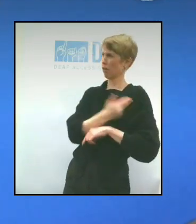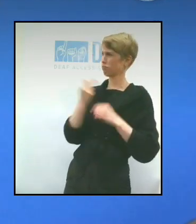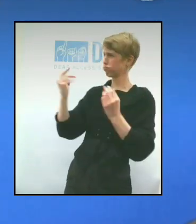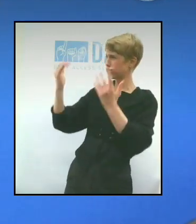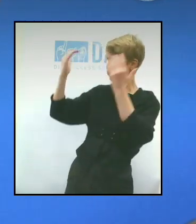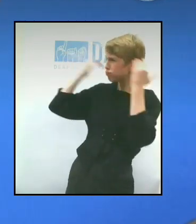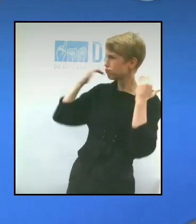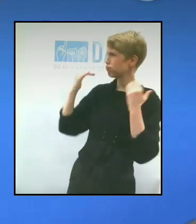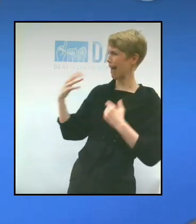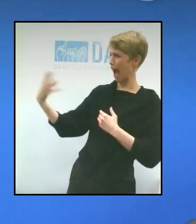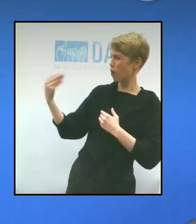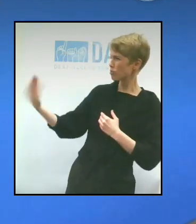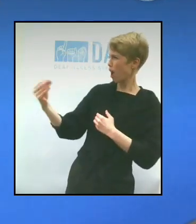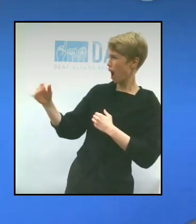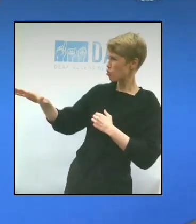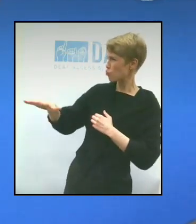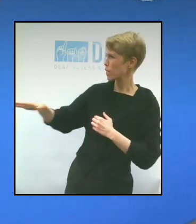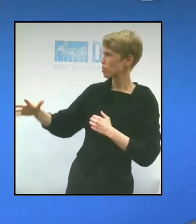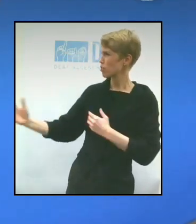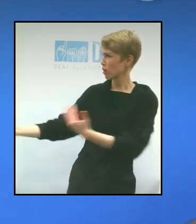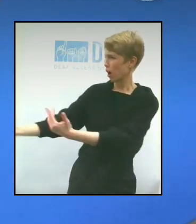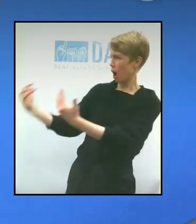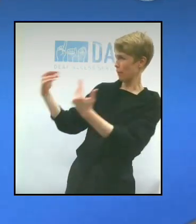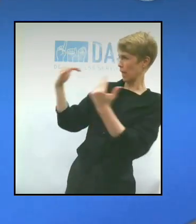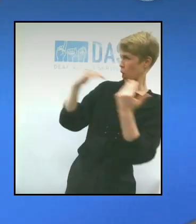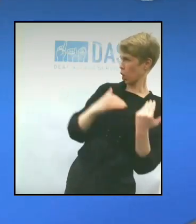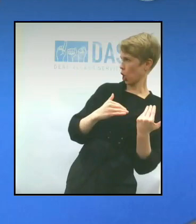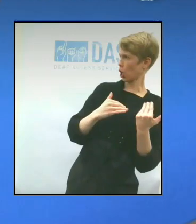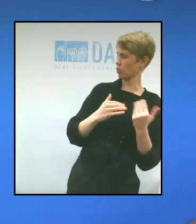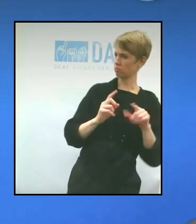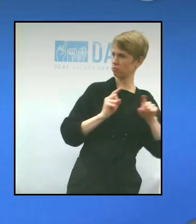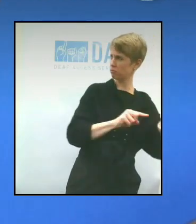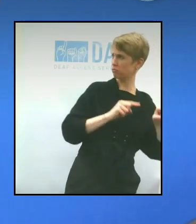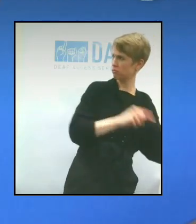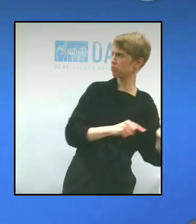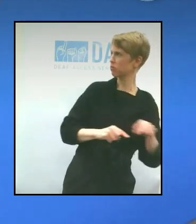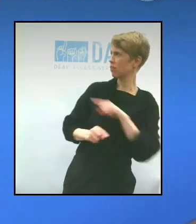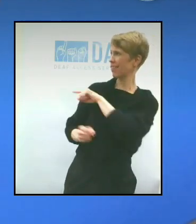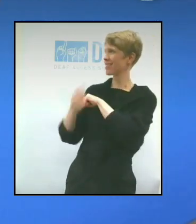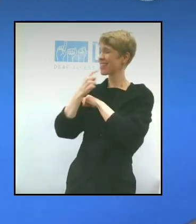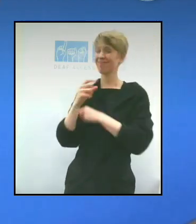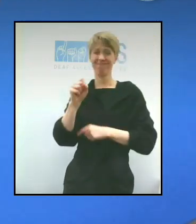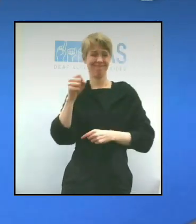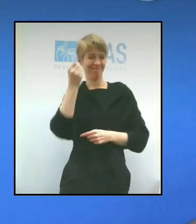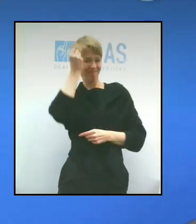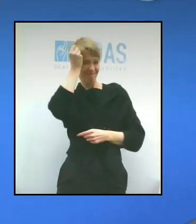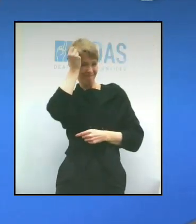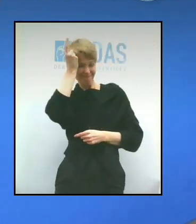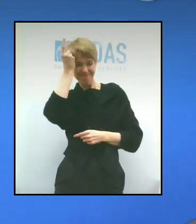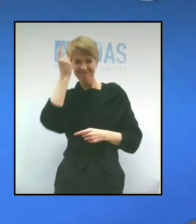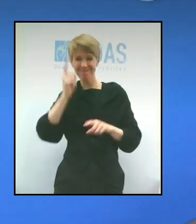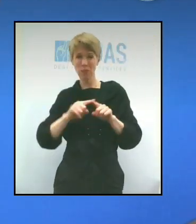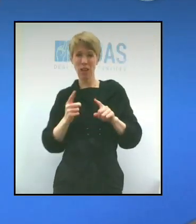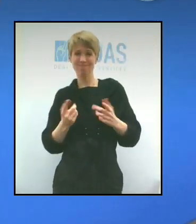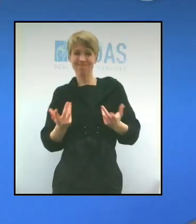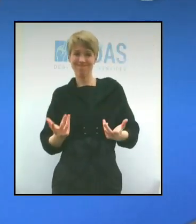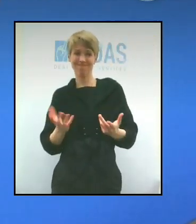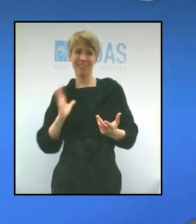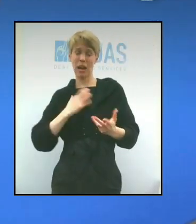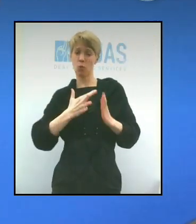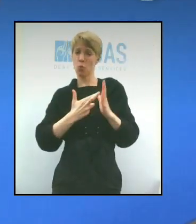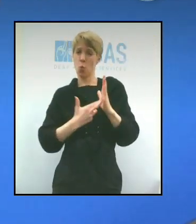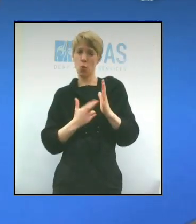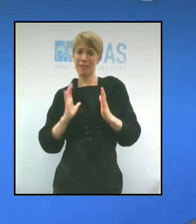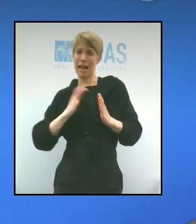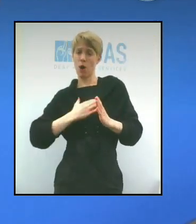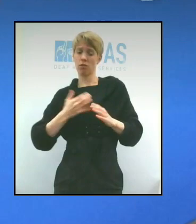New York region that live in Genesee and Wyoming County? And they said, yes, we understand that's the case, but this is how it's being done.